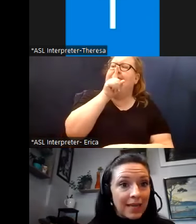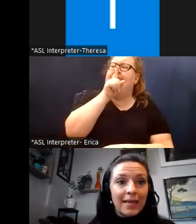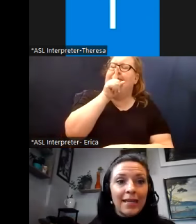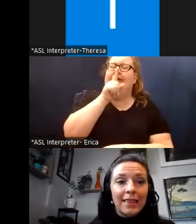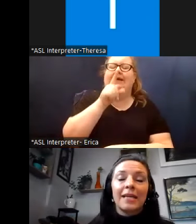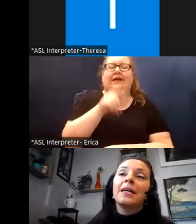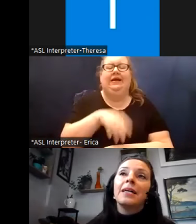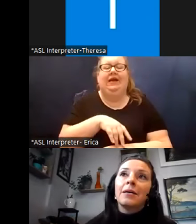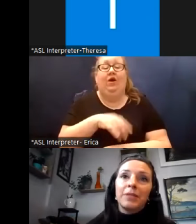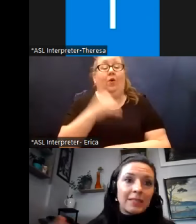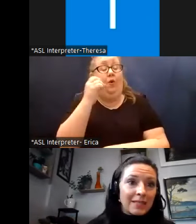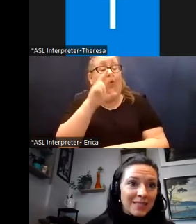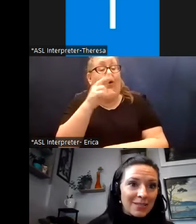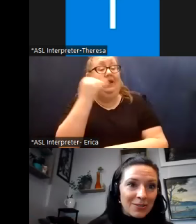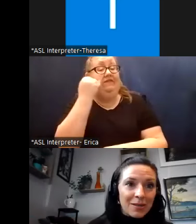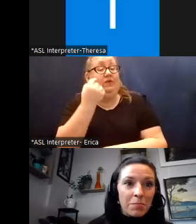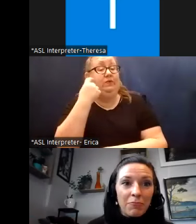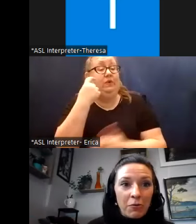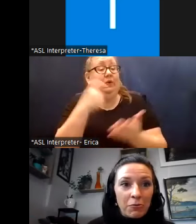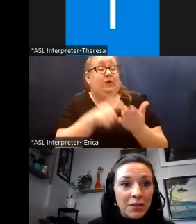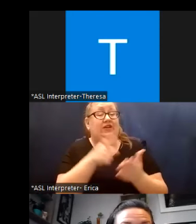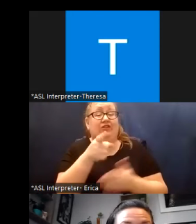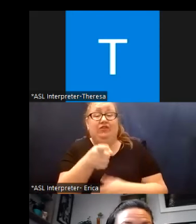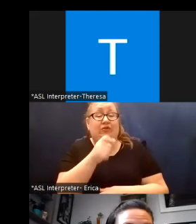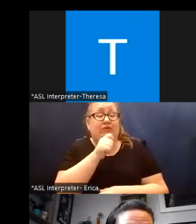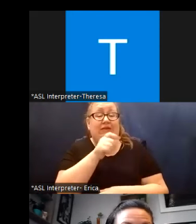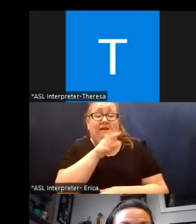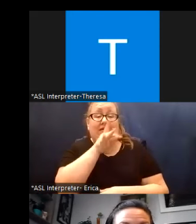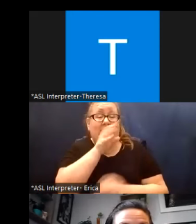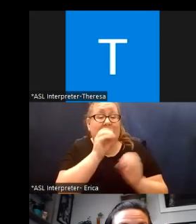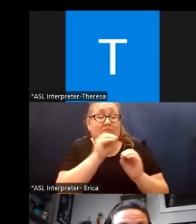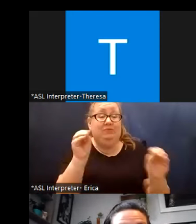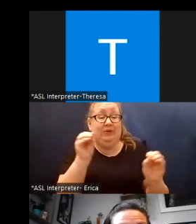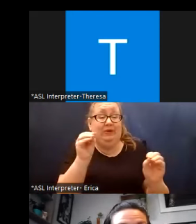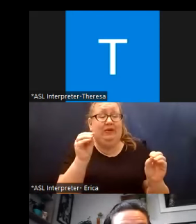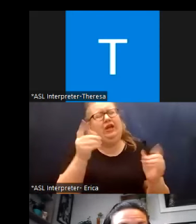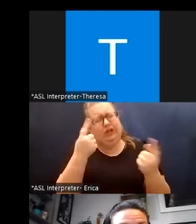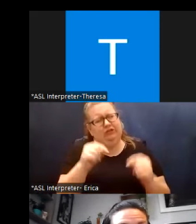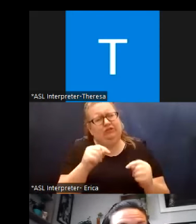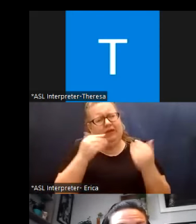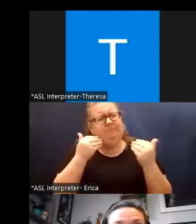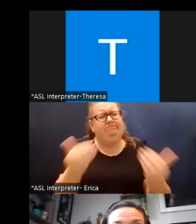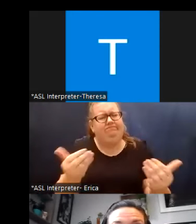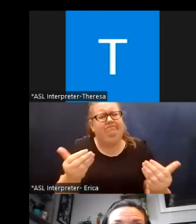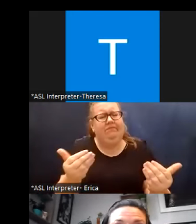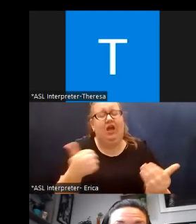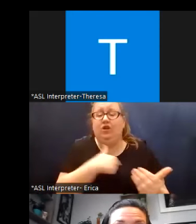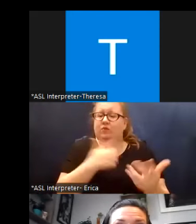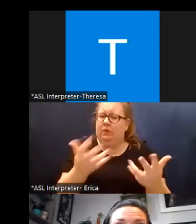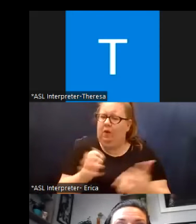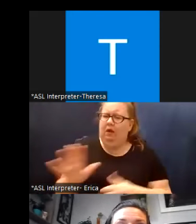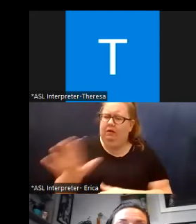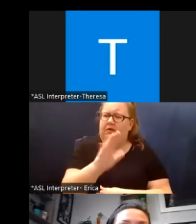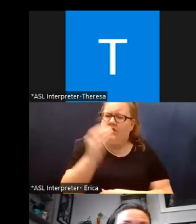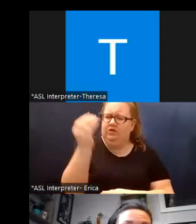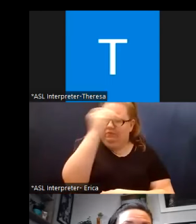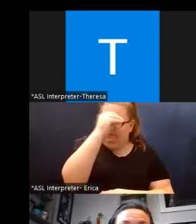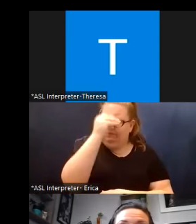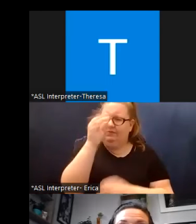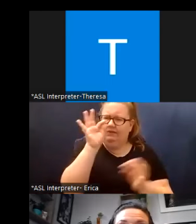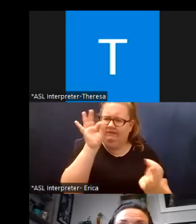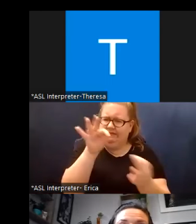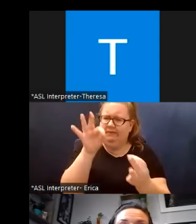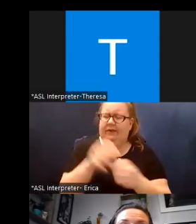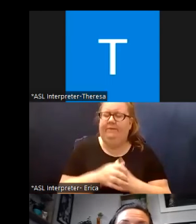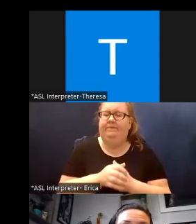not saying anything, please consider stepping forward and giving us your feedback, because we're really here to hear from you all today. So we're